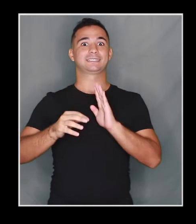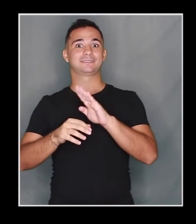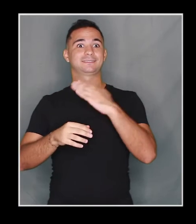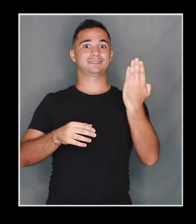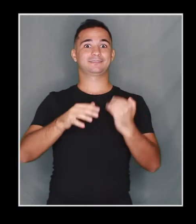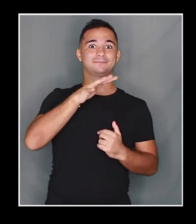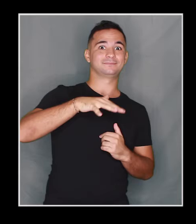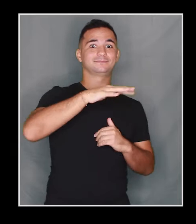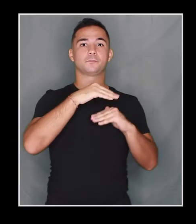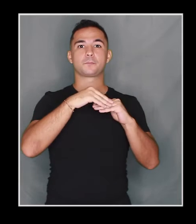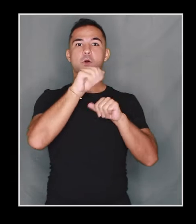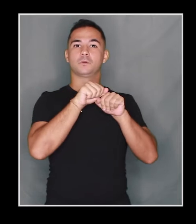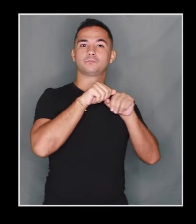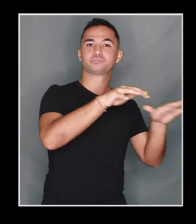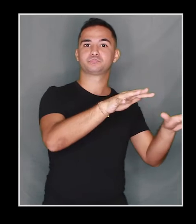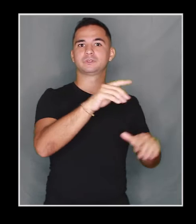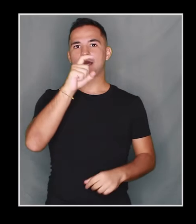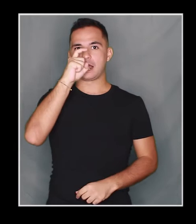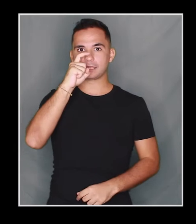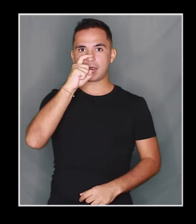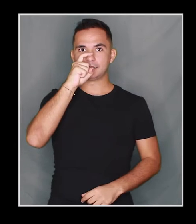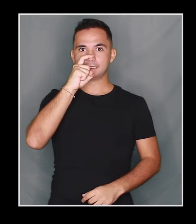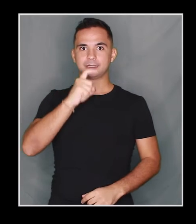the Catania one in eastern Sicily.